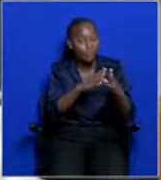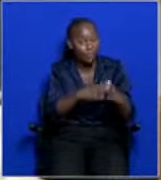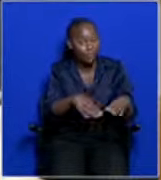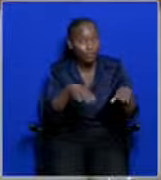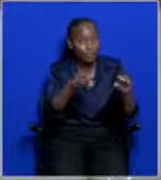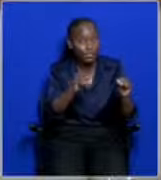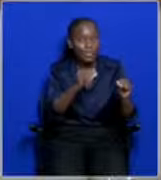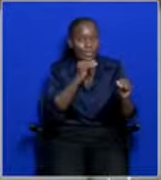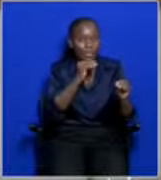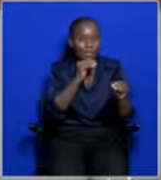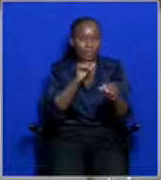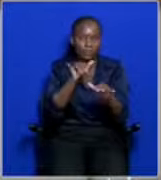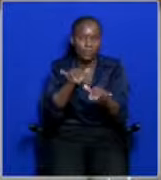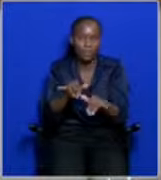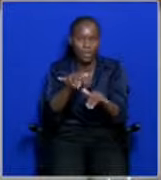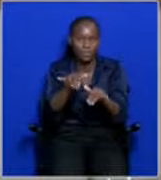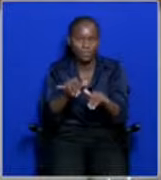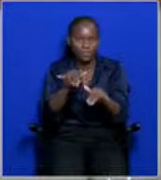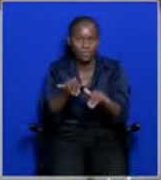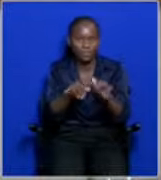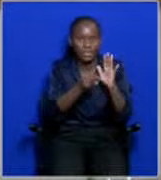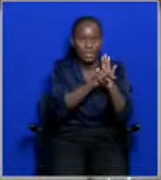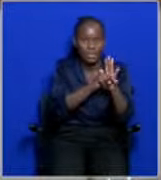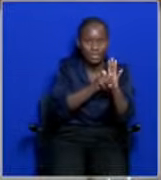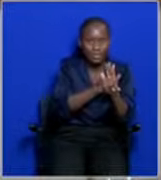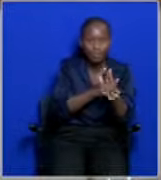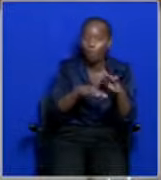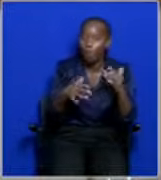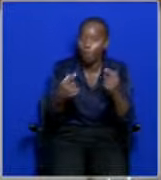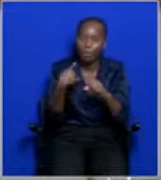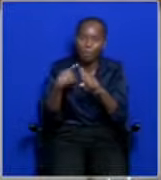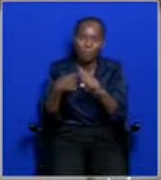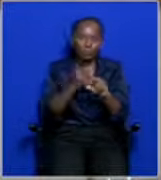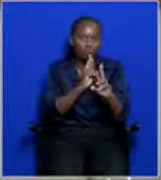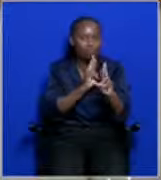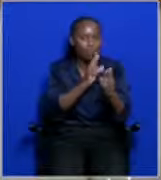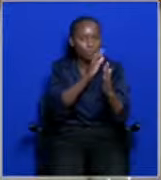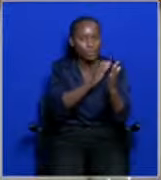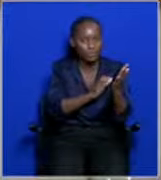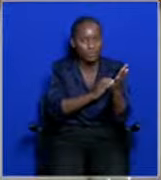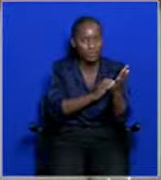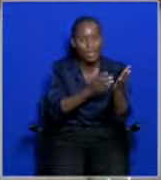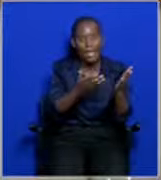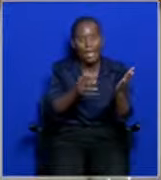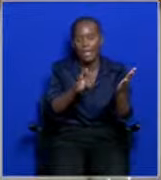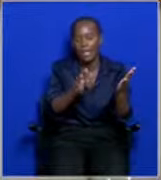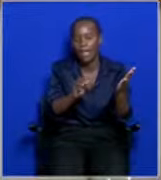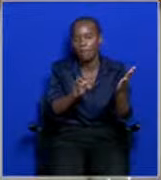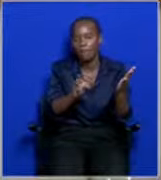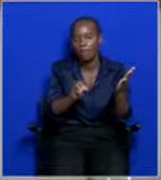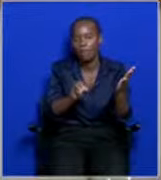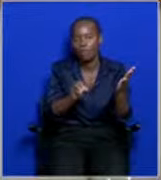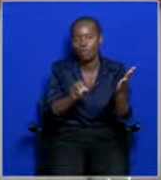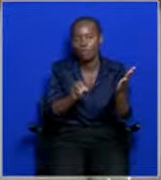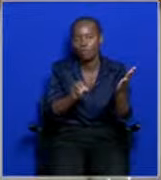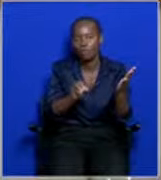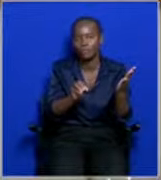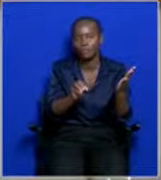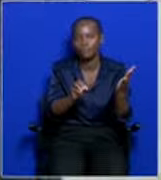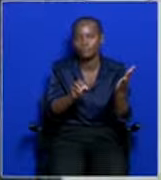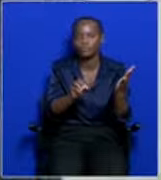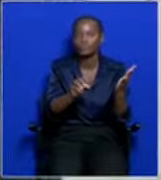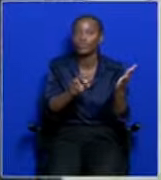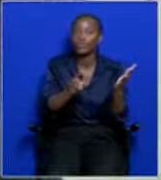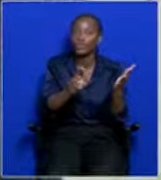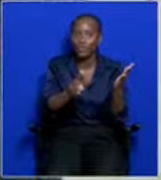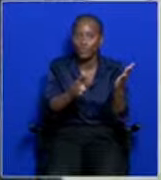be, and the memorandum to the DPP. As the witness testified, I think, earlier, he